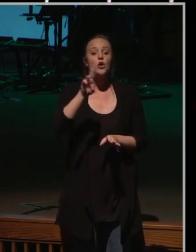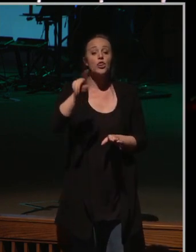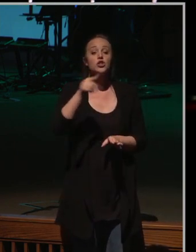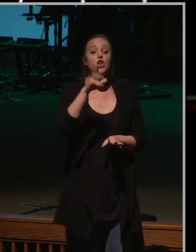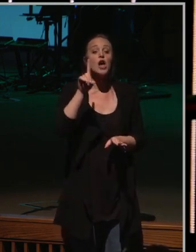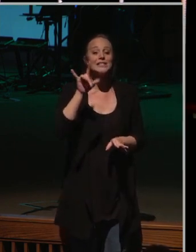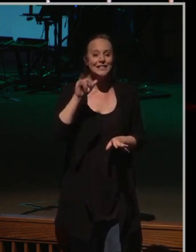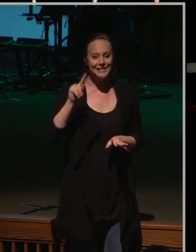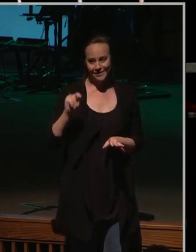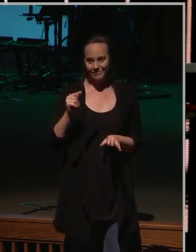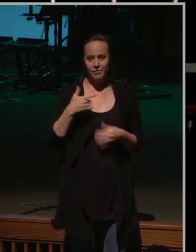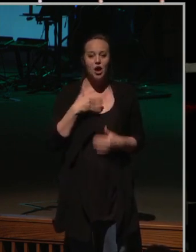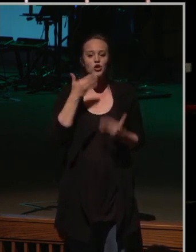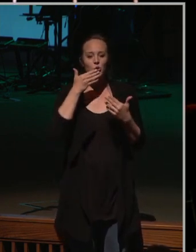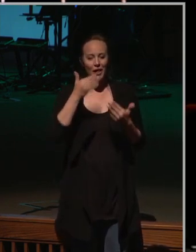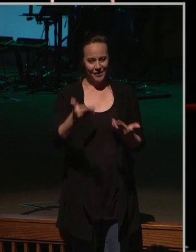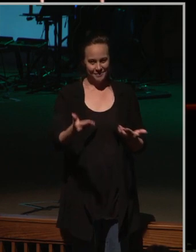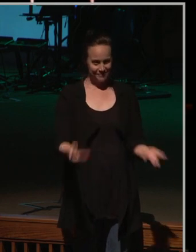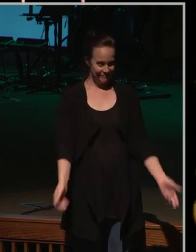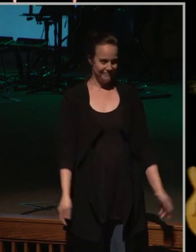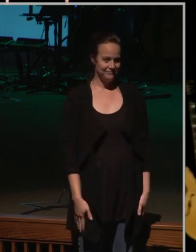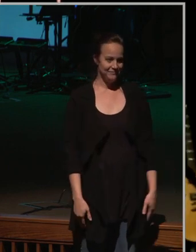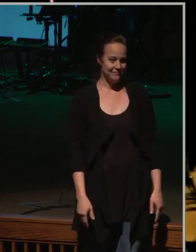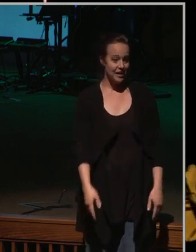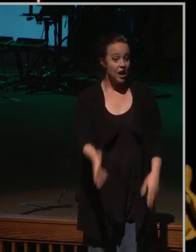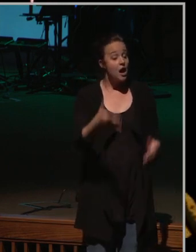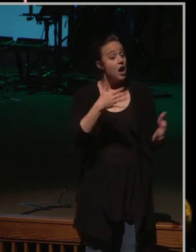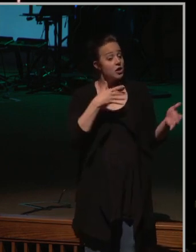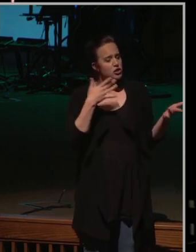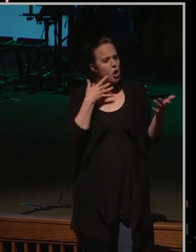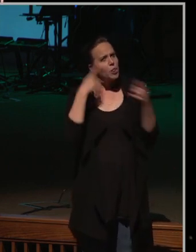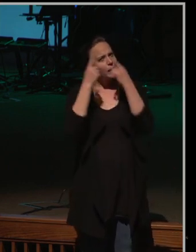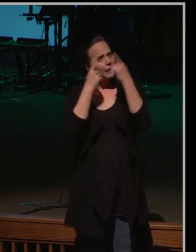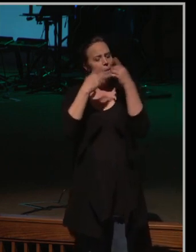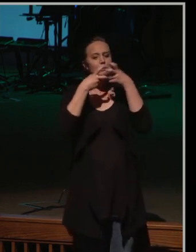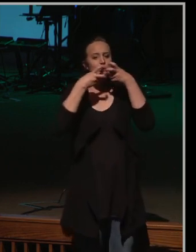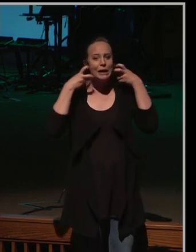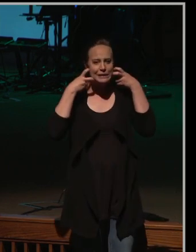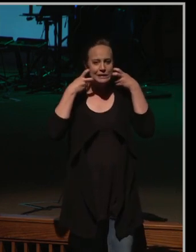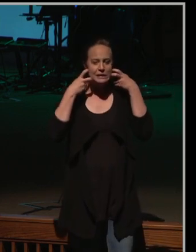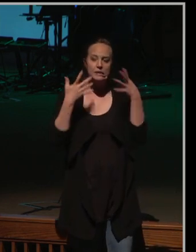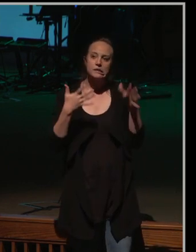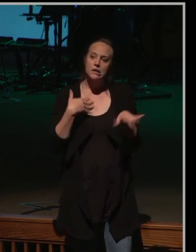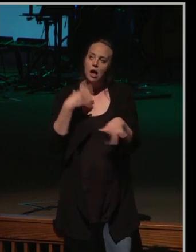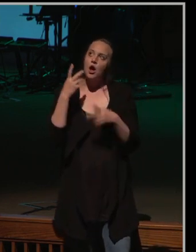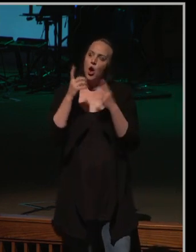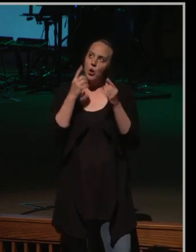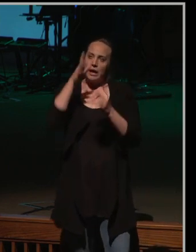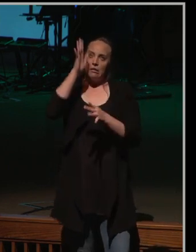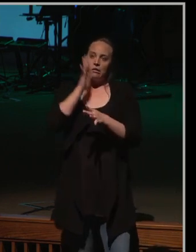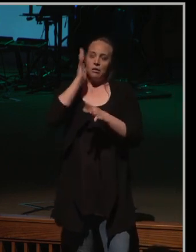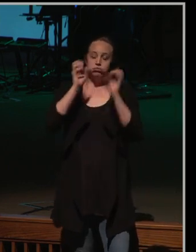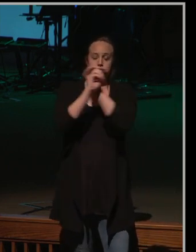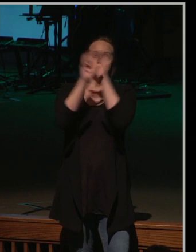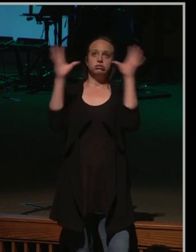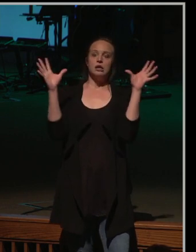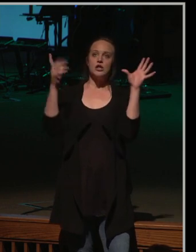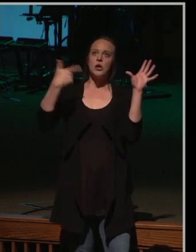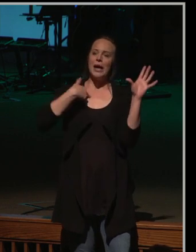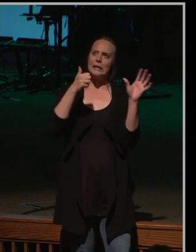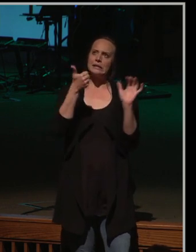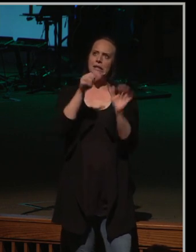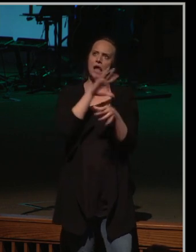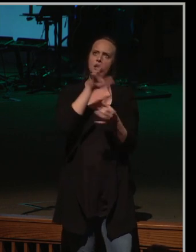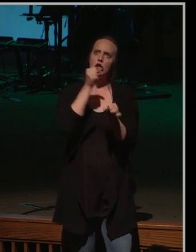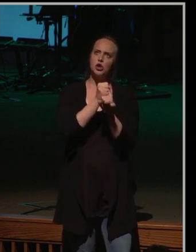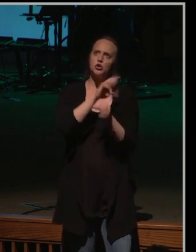Yeah, we did braces, and, you know, as I was thinking about braces, I thought, well, if we've had our kids, I figured somewhere in like 10 years total worth of braces for our kids, so I'm at least going to get